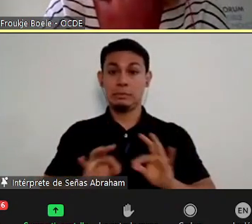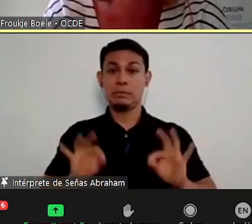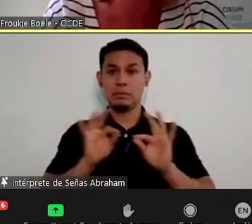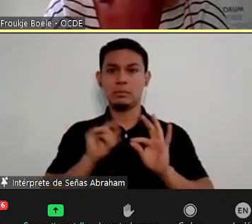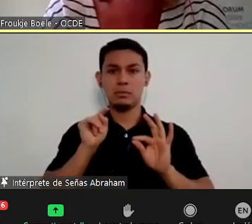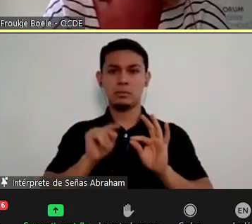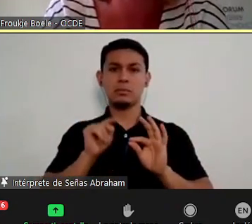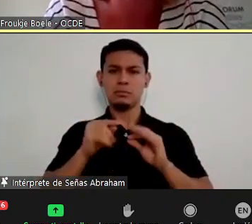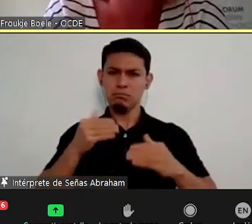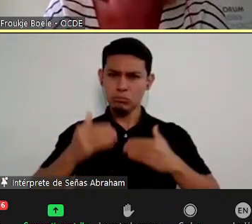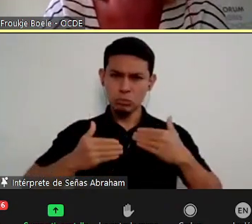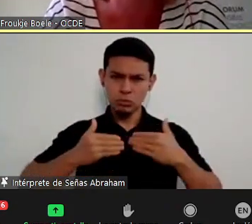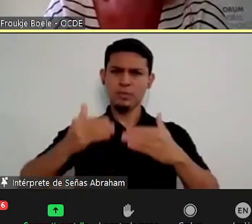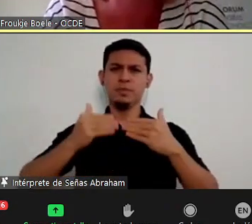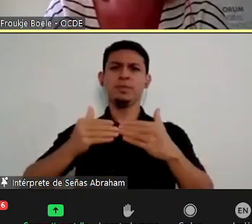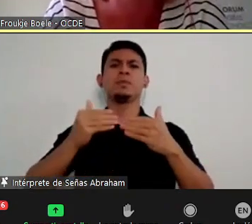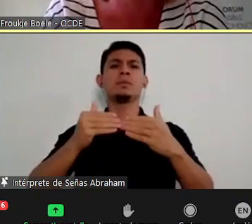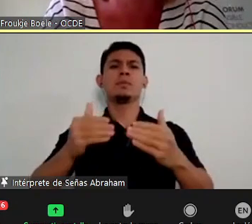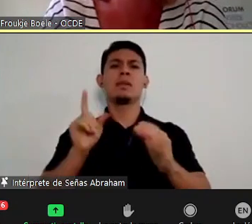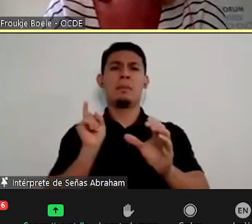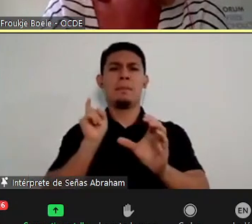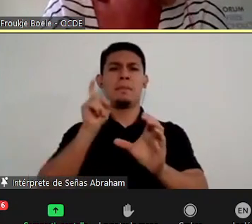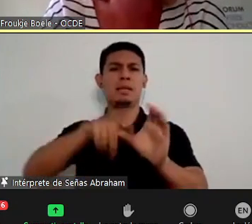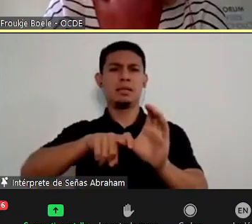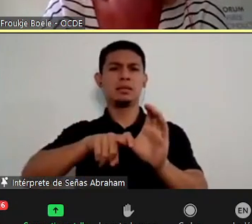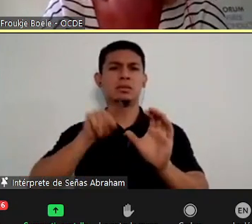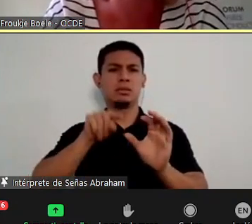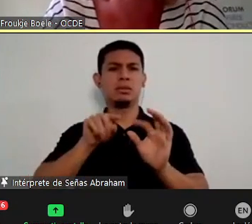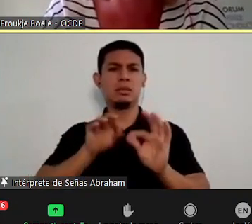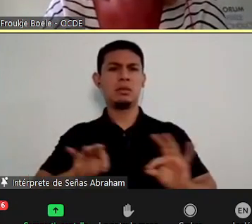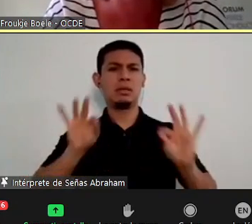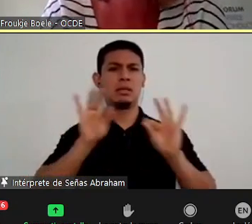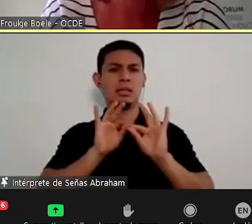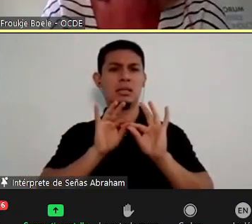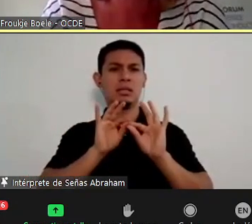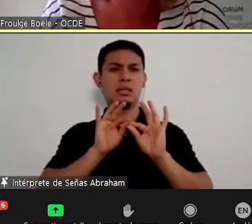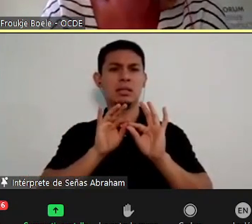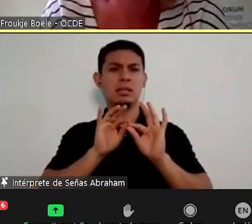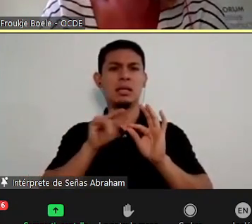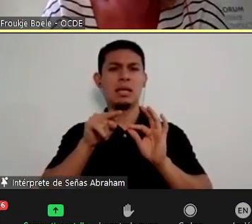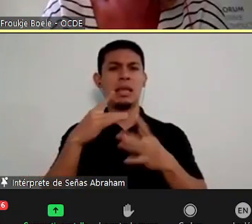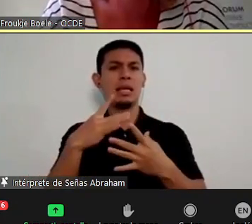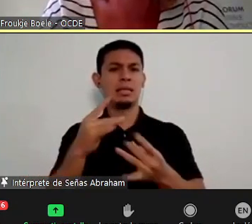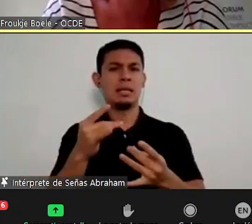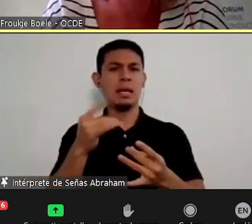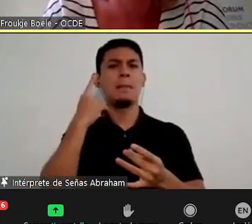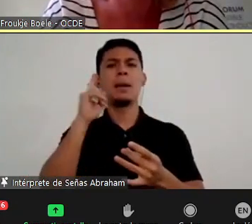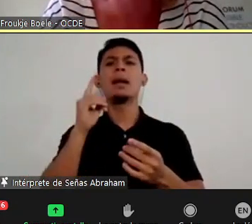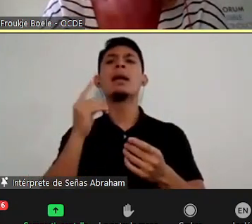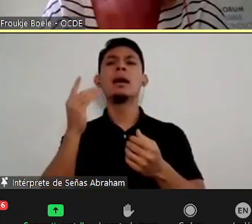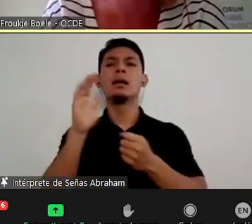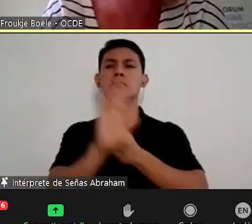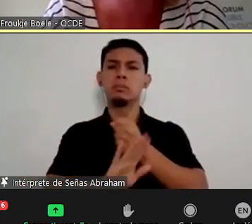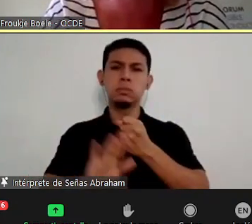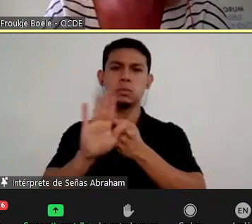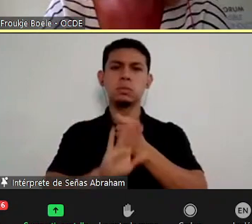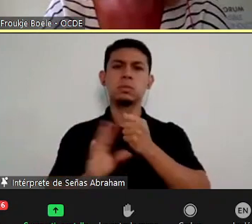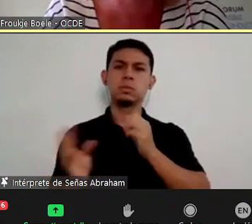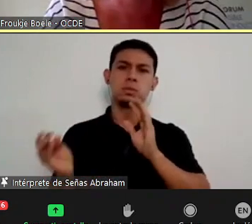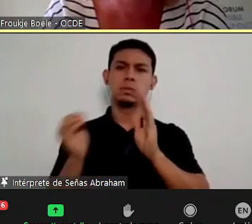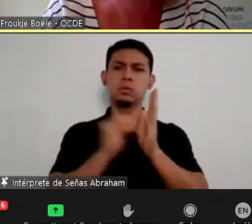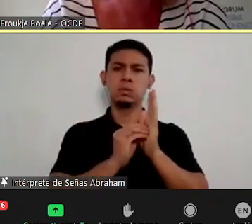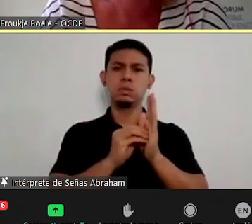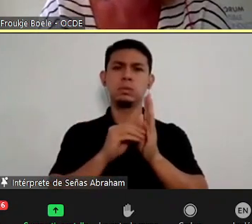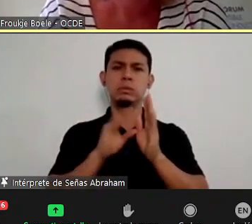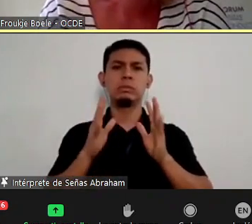essential to maintain this uh this a driving effort on the stakeholders and